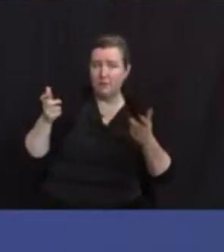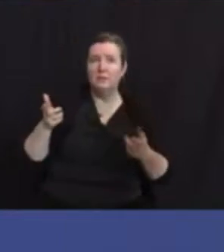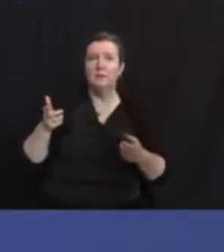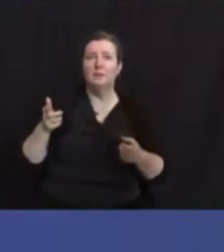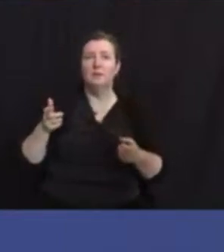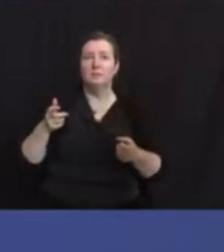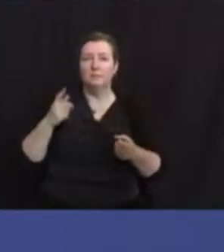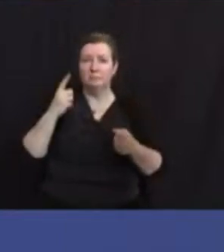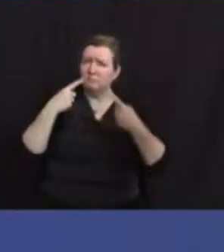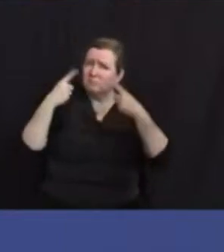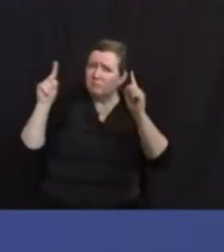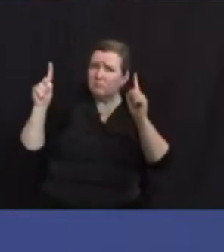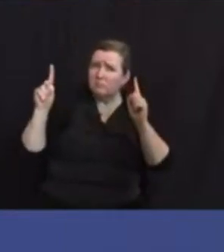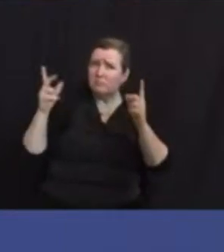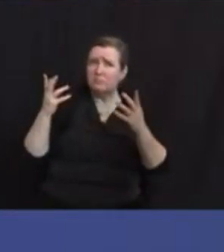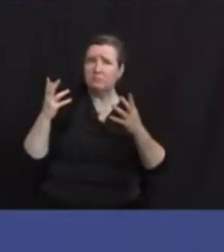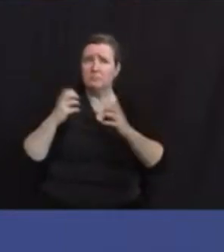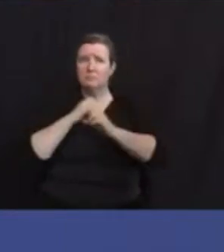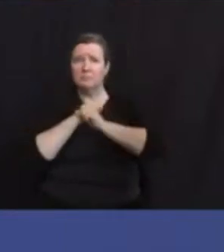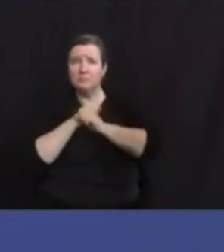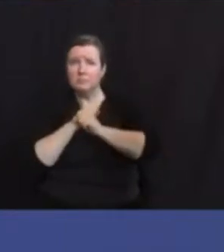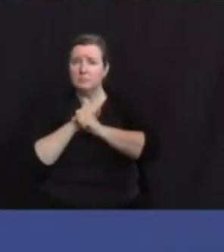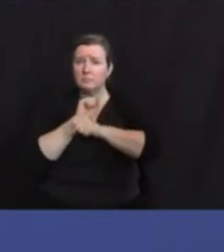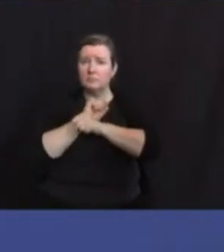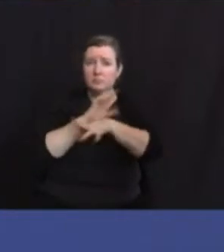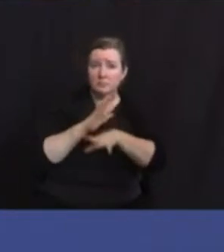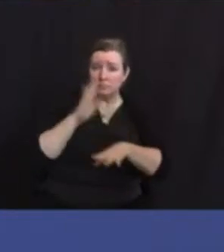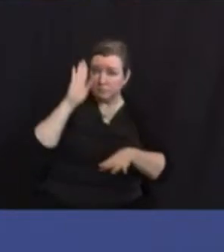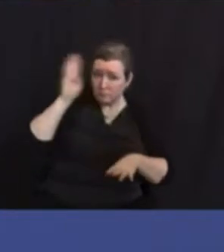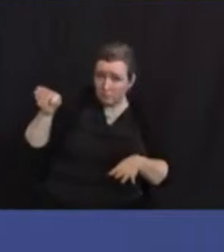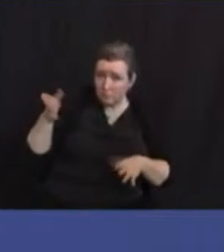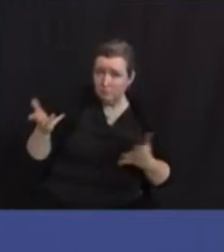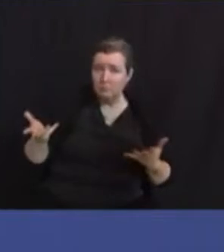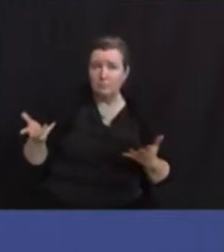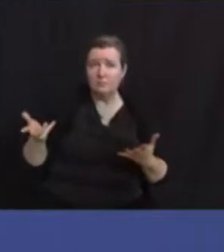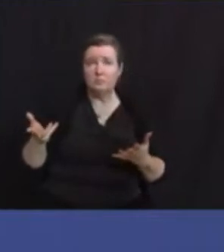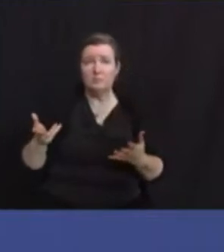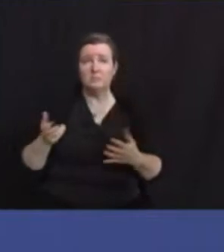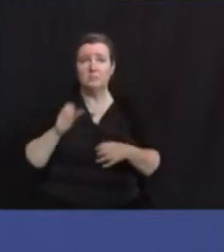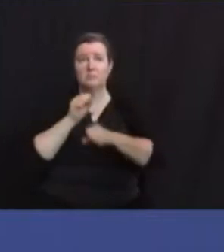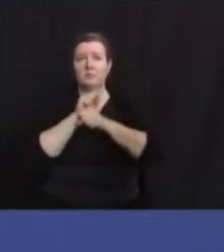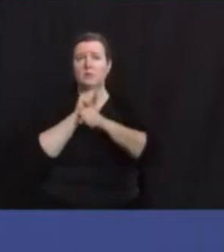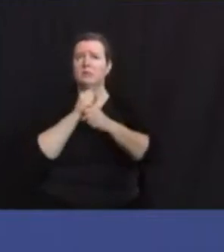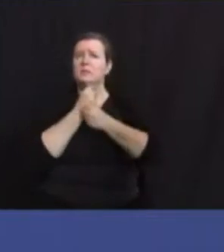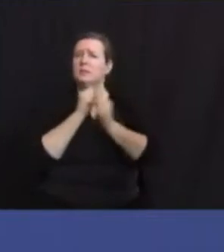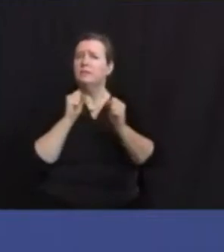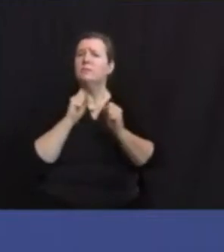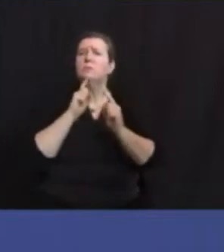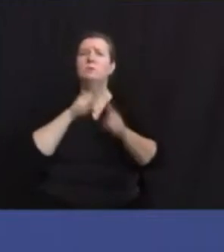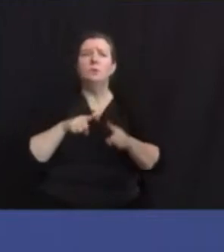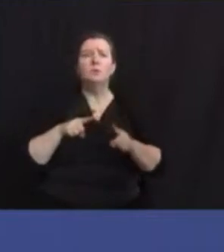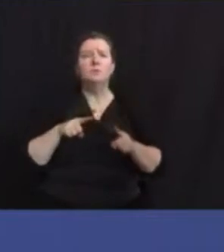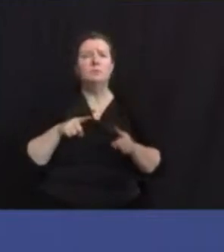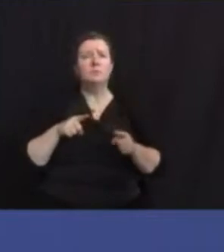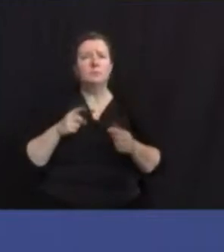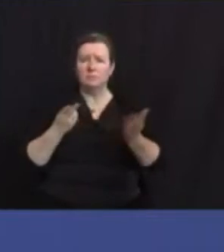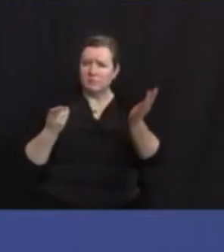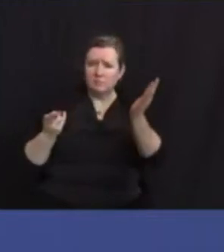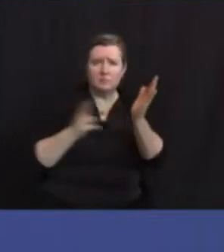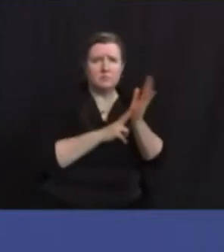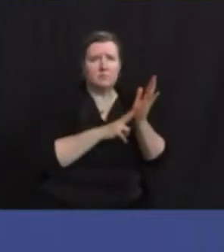would the prior worker safety orders you signed last year sort of coalesce with